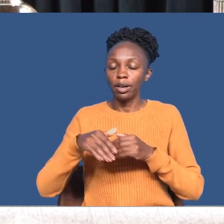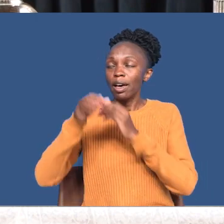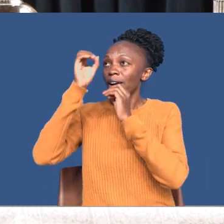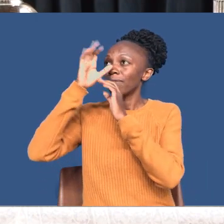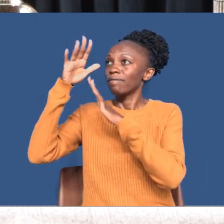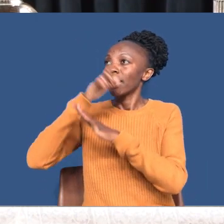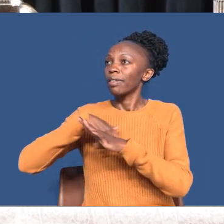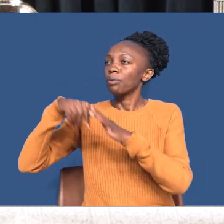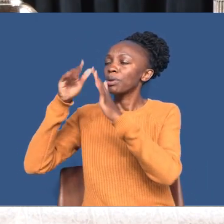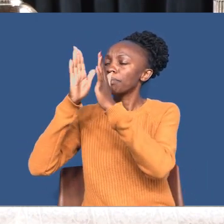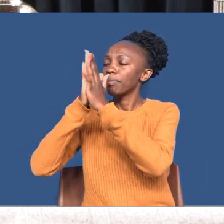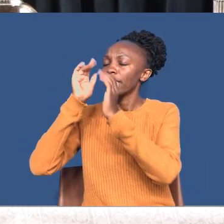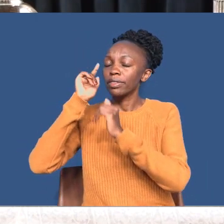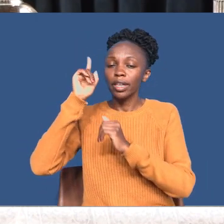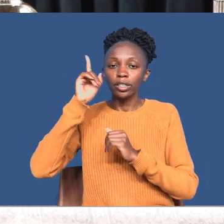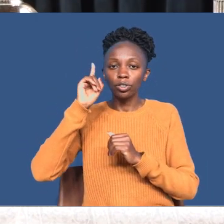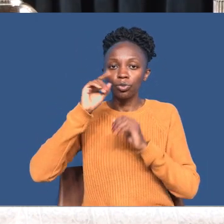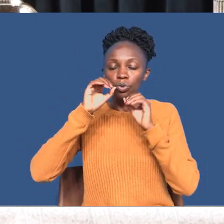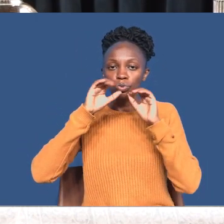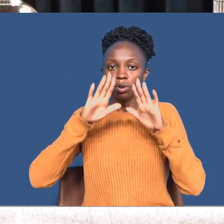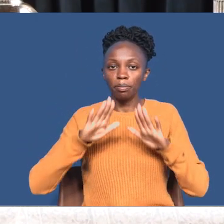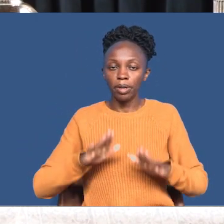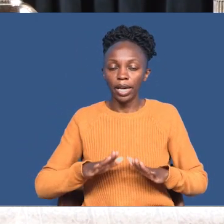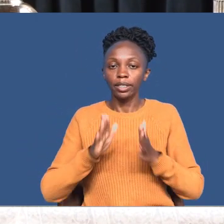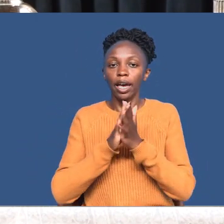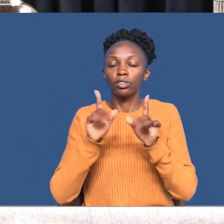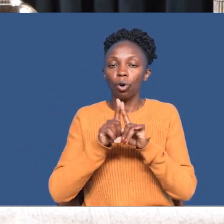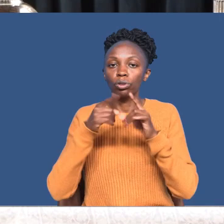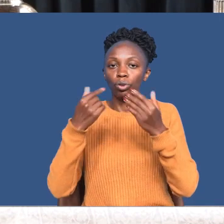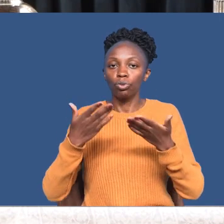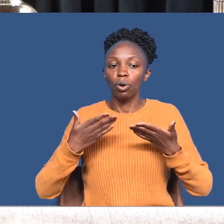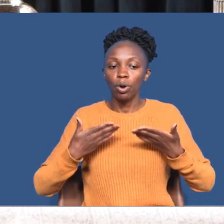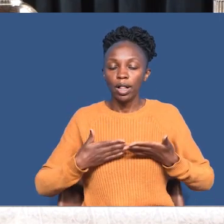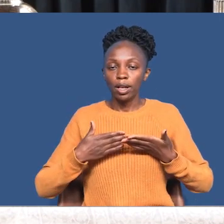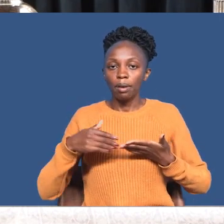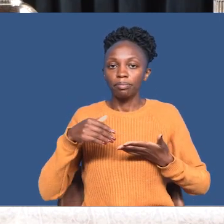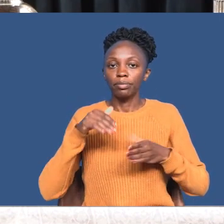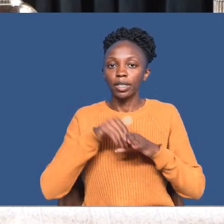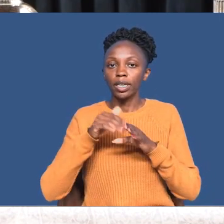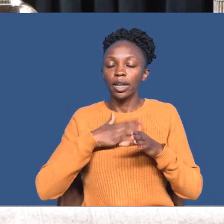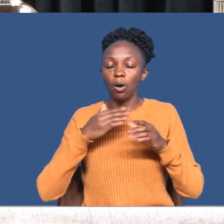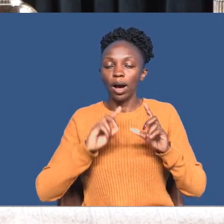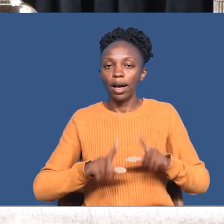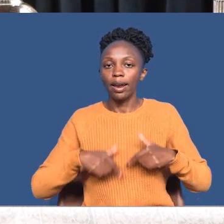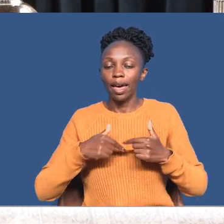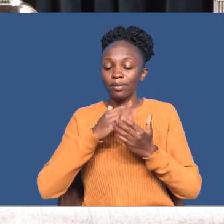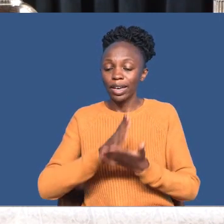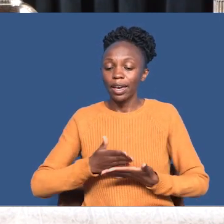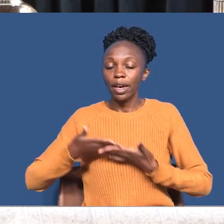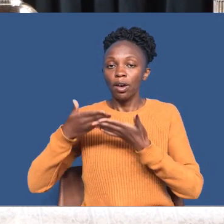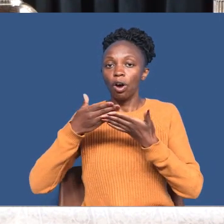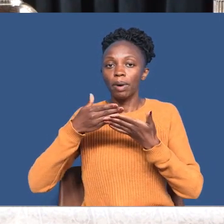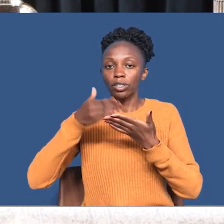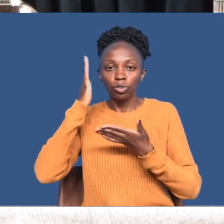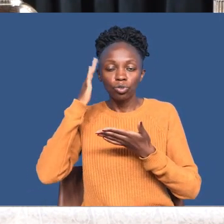pray that you may be present, you may be welcomed in our tents. Help us to know that